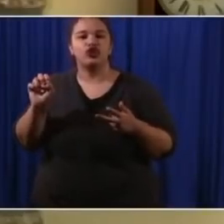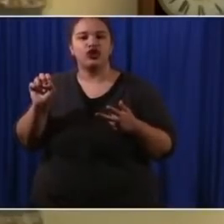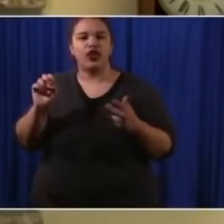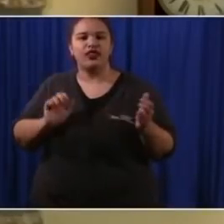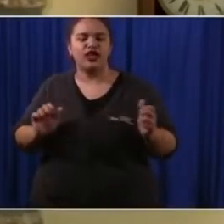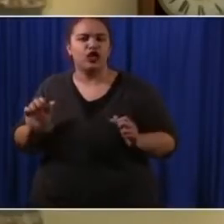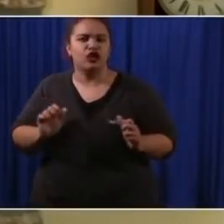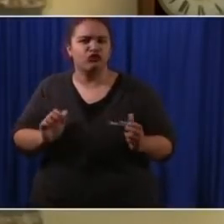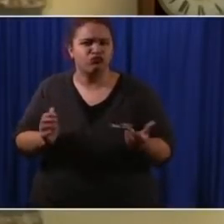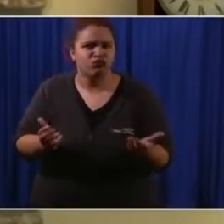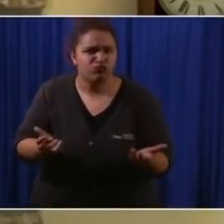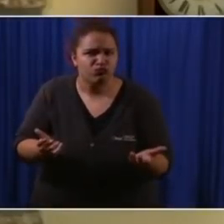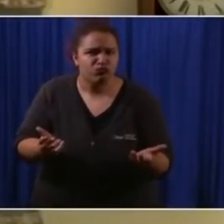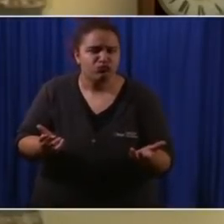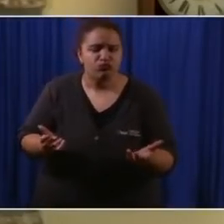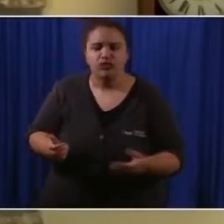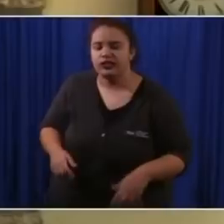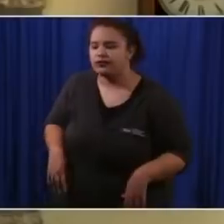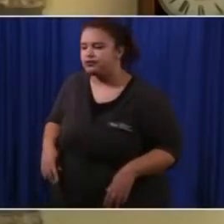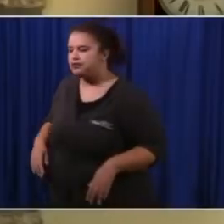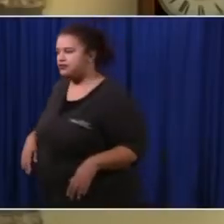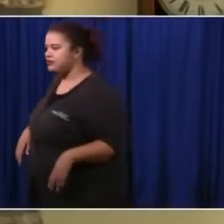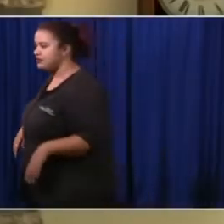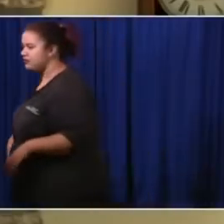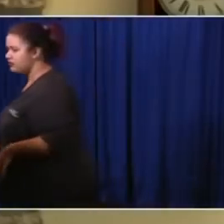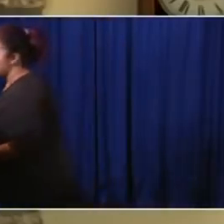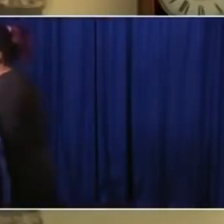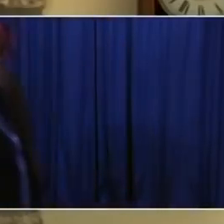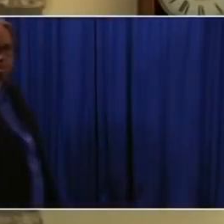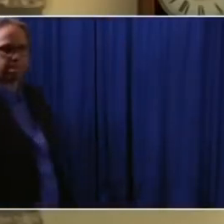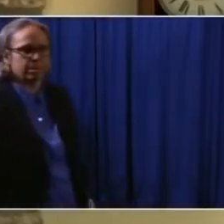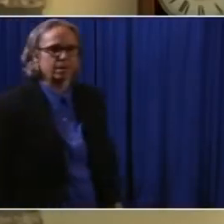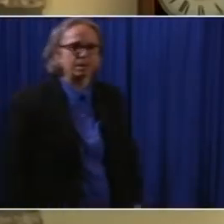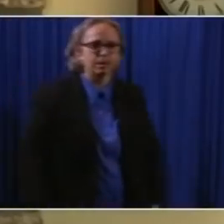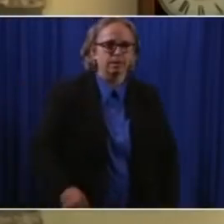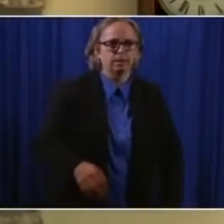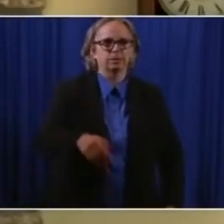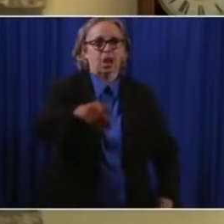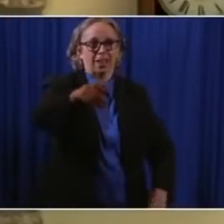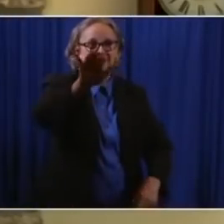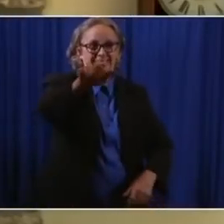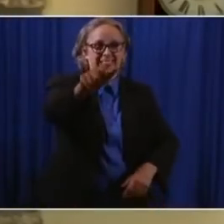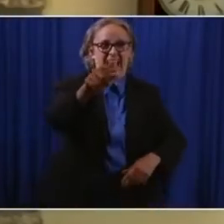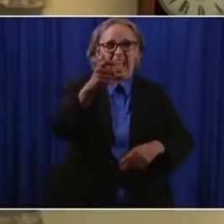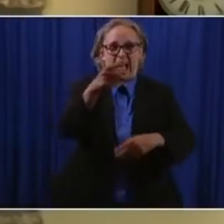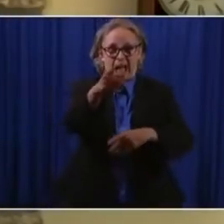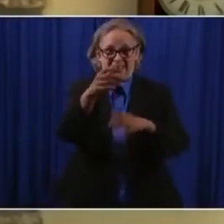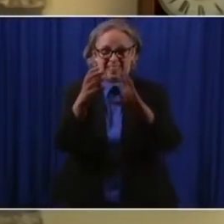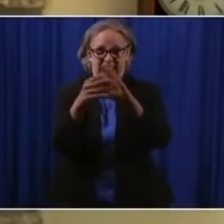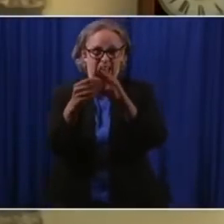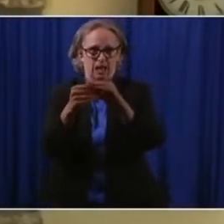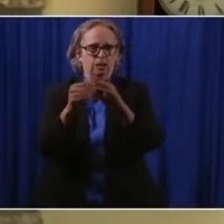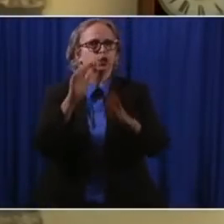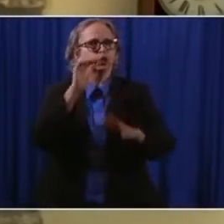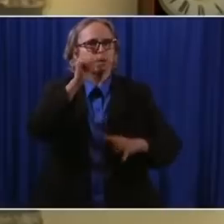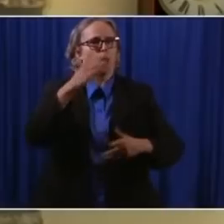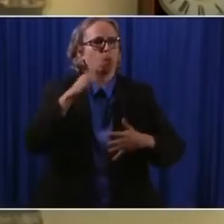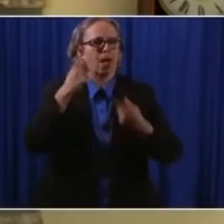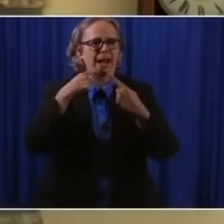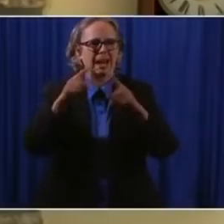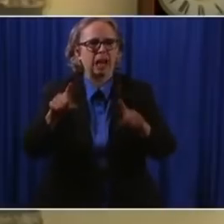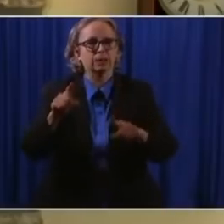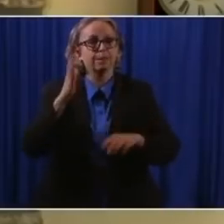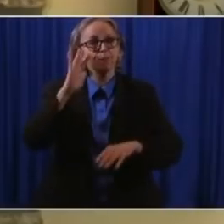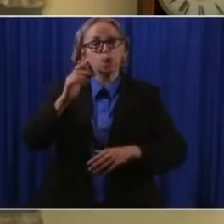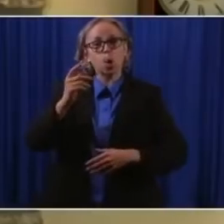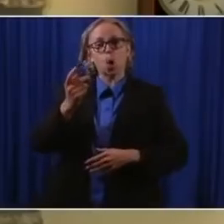we'll just put it out. We're not going to wait until Tuesday. Our goal is by tomorrow to have an order out, guidance in